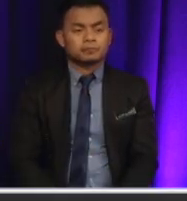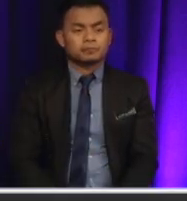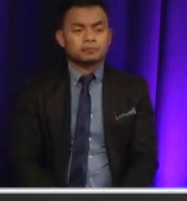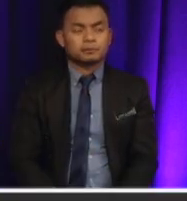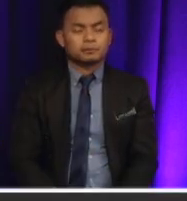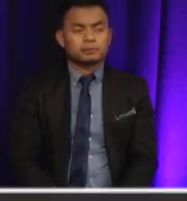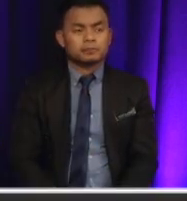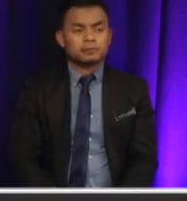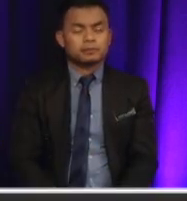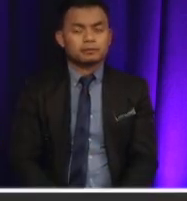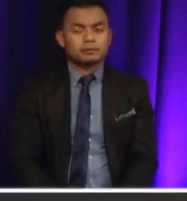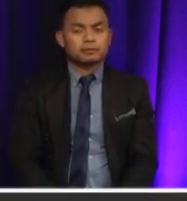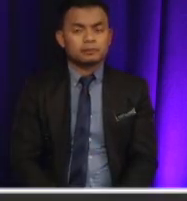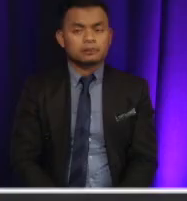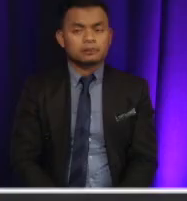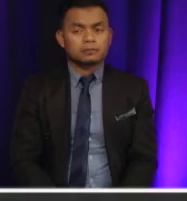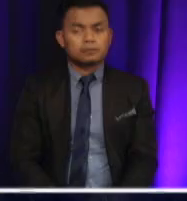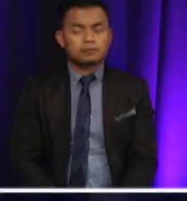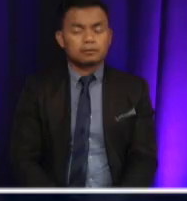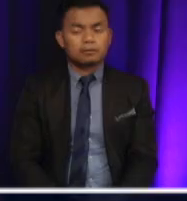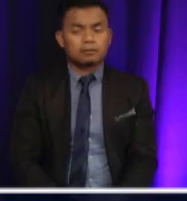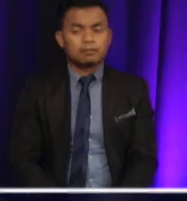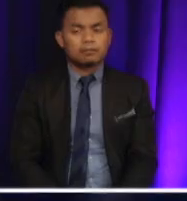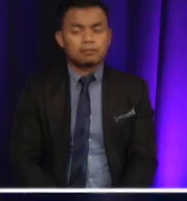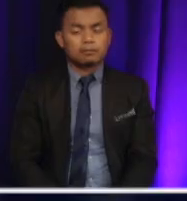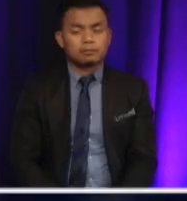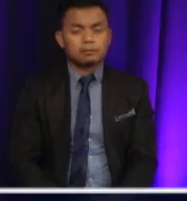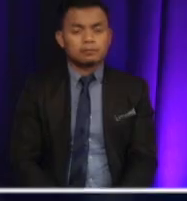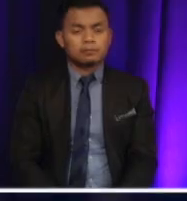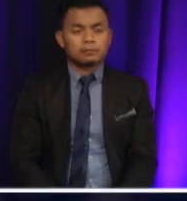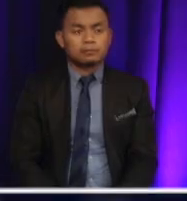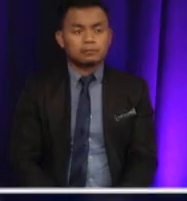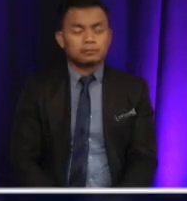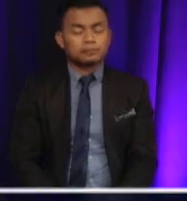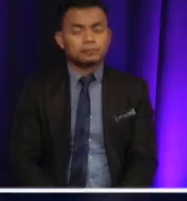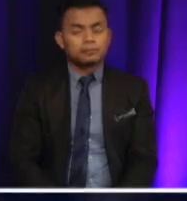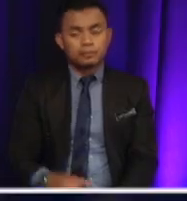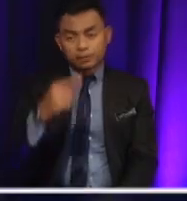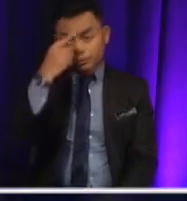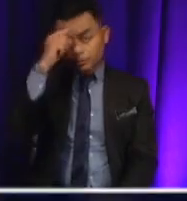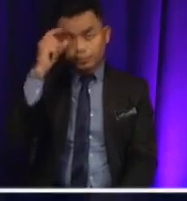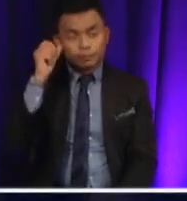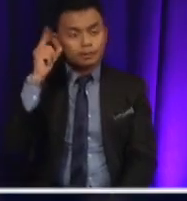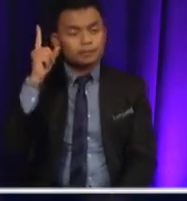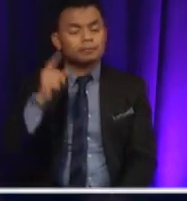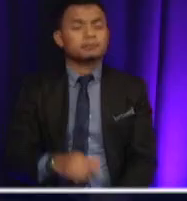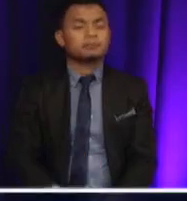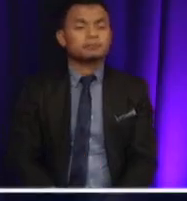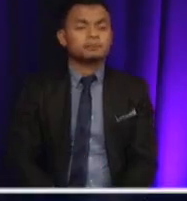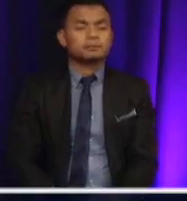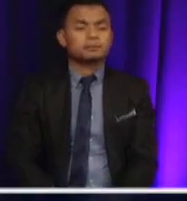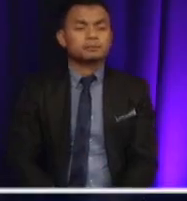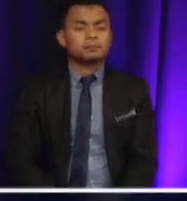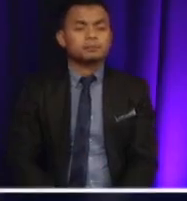stapler. Oh, it's the 6. Yes, okay. that's right. Sorry, That's taking me okay. some time to understand the picture. Well, it's all right. I'll give